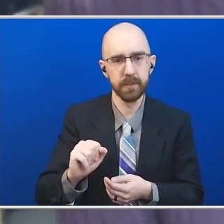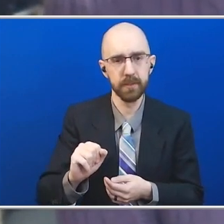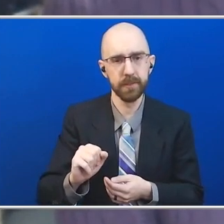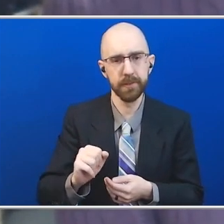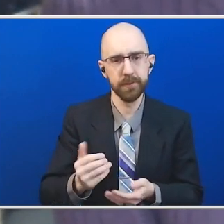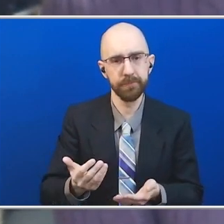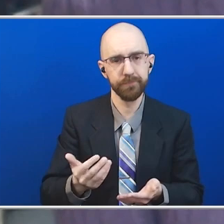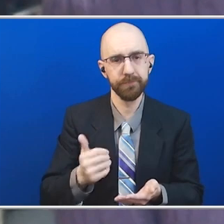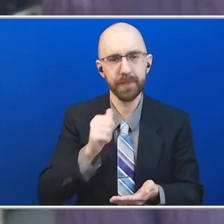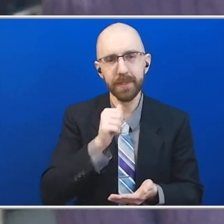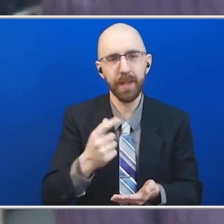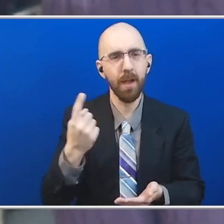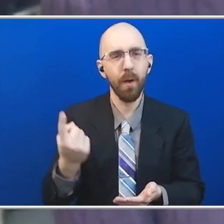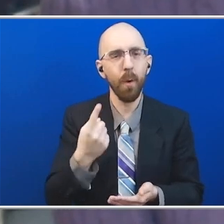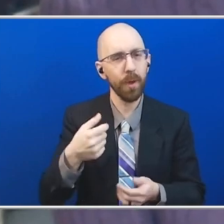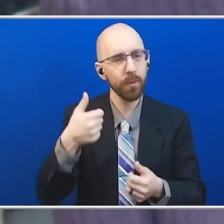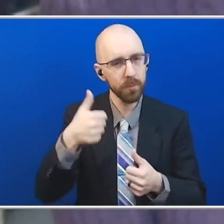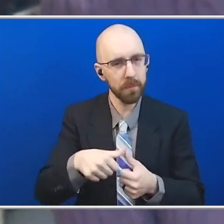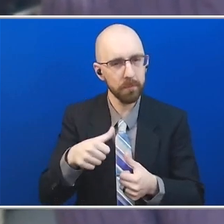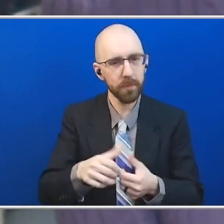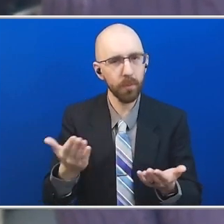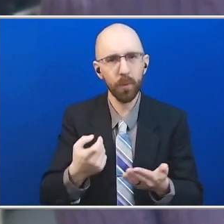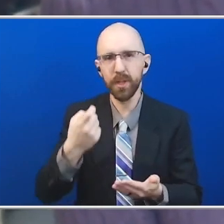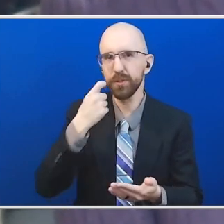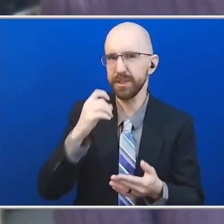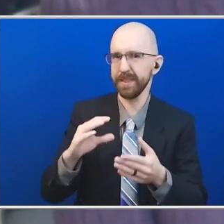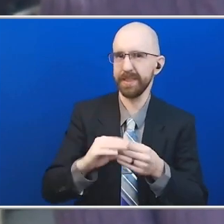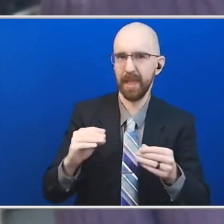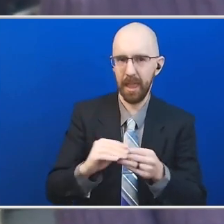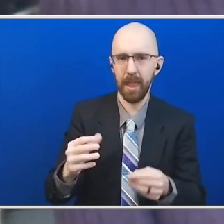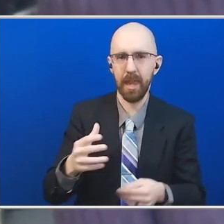not always remembering what you just said, and